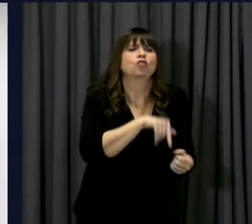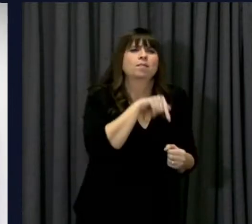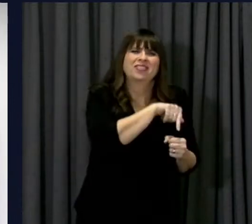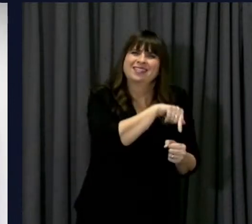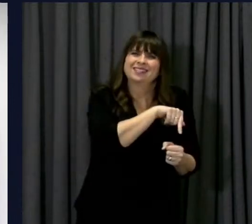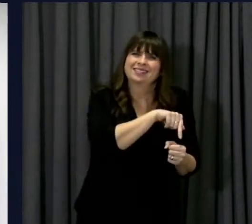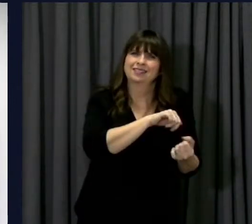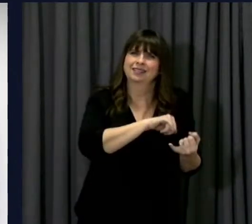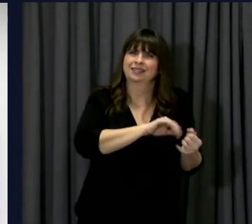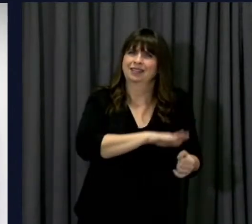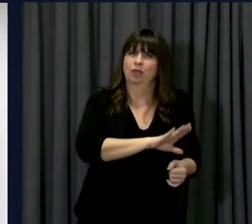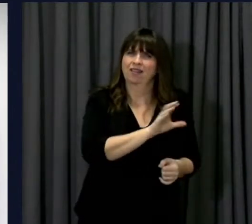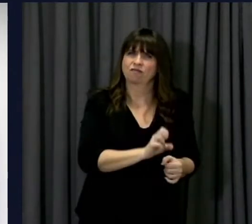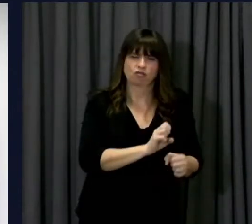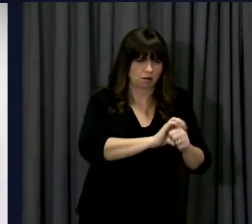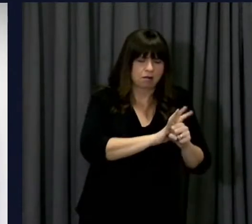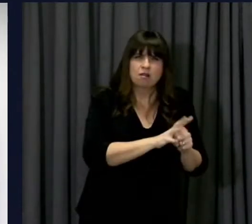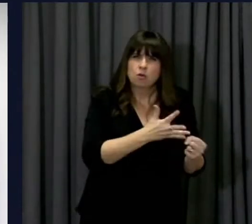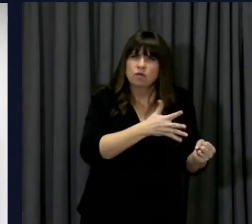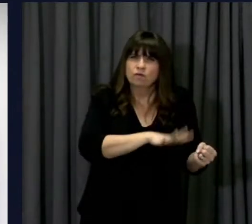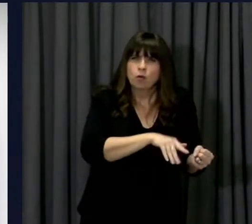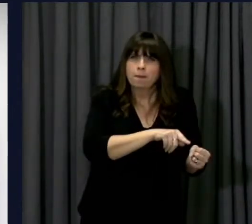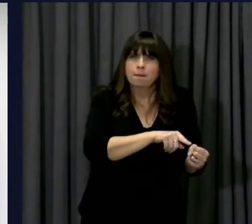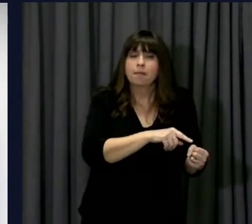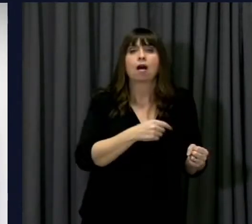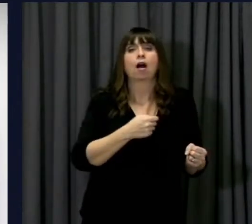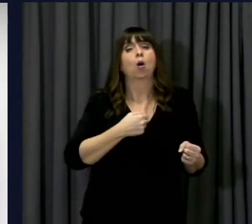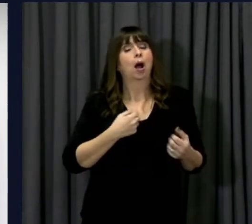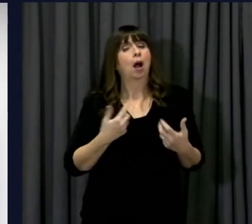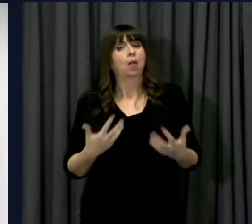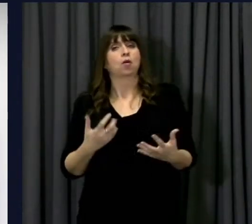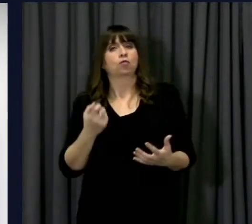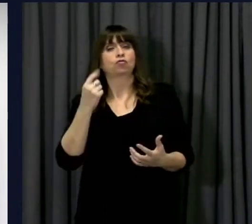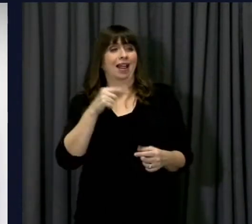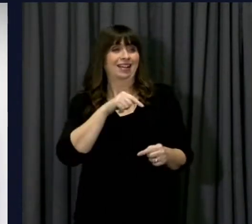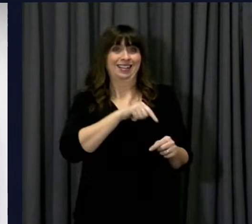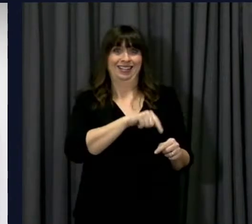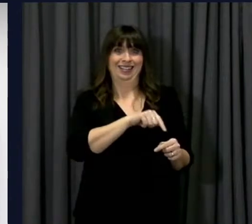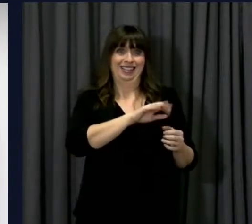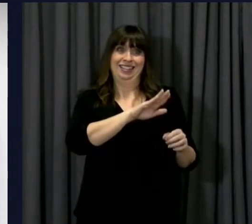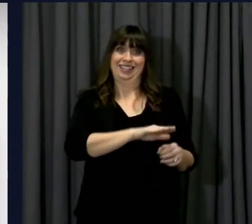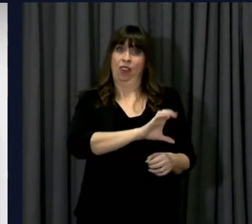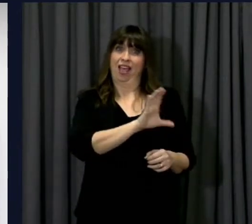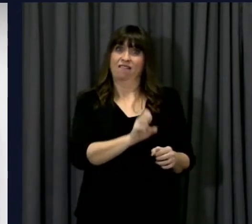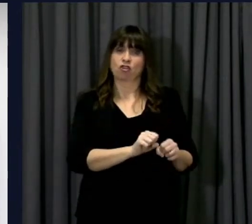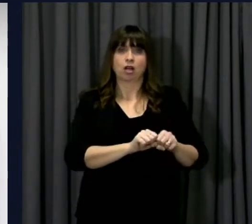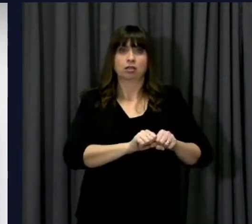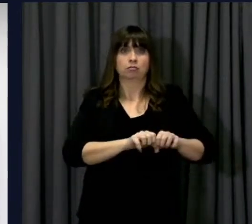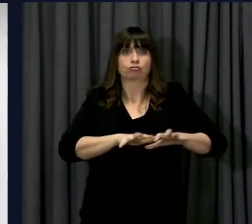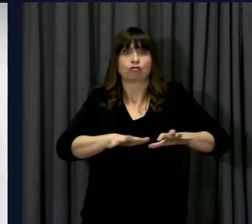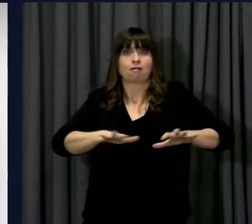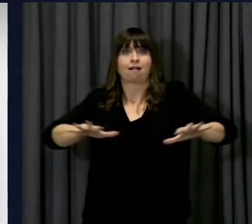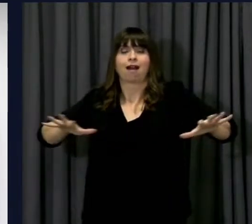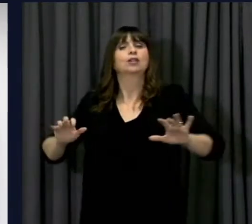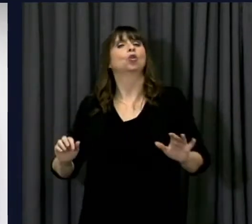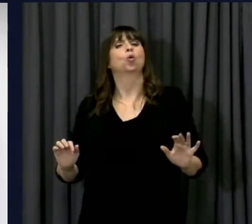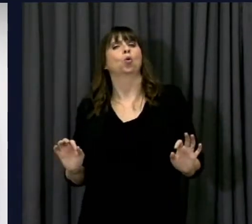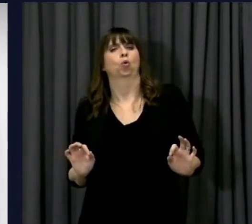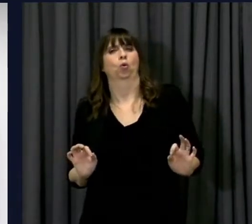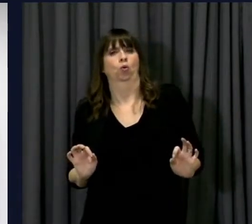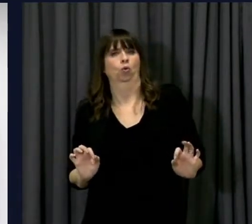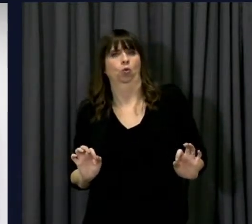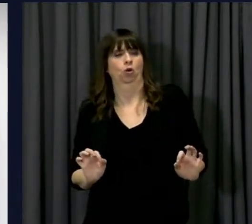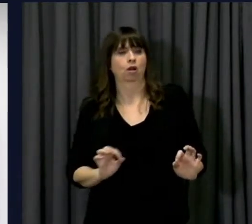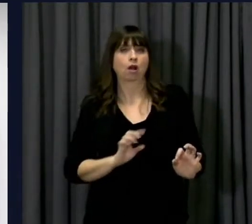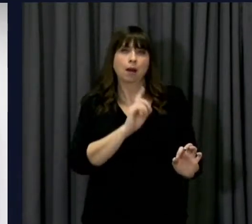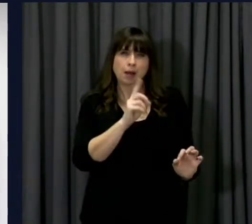present suggests that there isn't sustained community transmission in Wales of the South African variant, but we need to understand what's happened